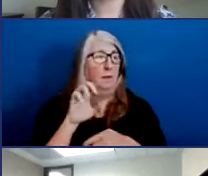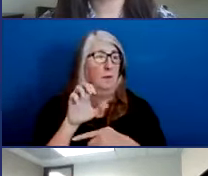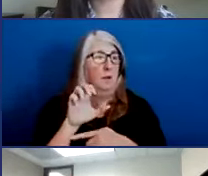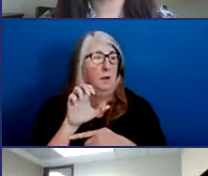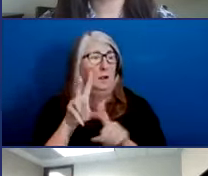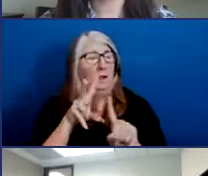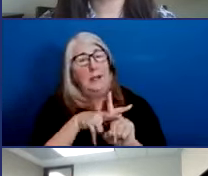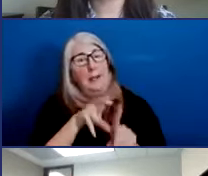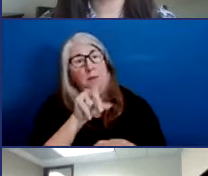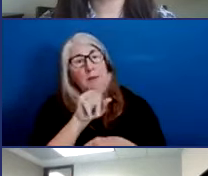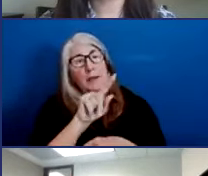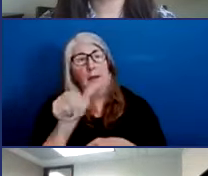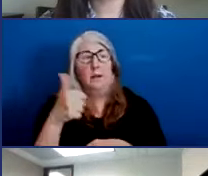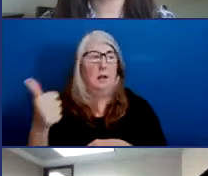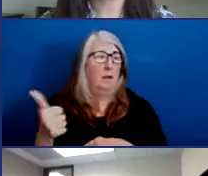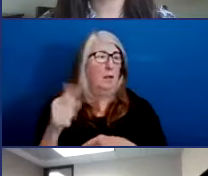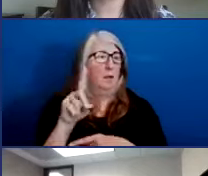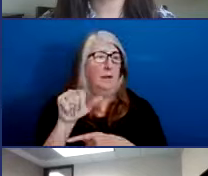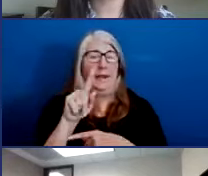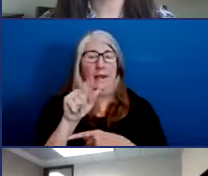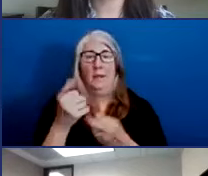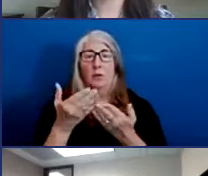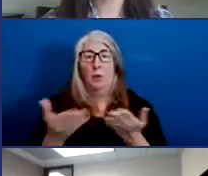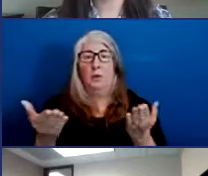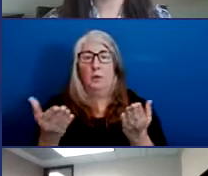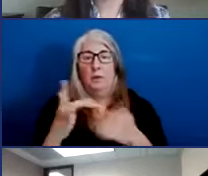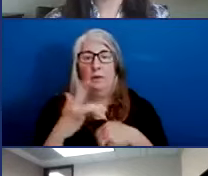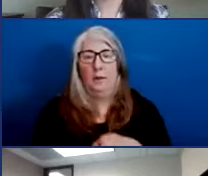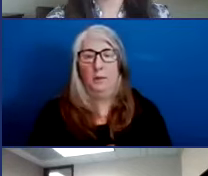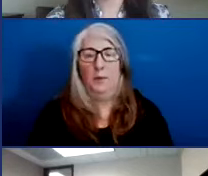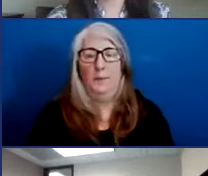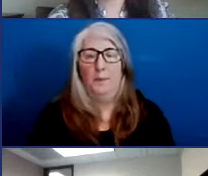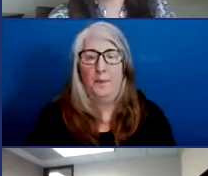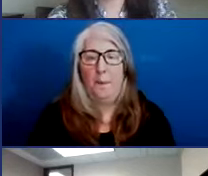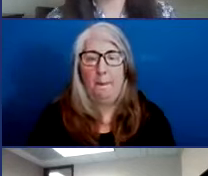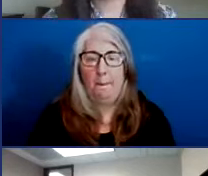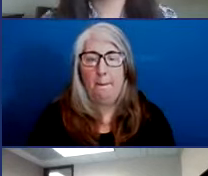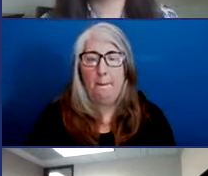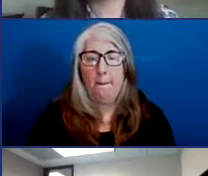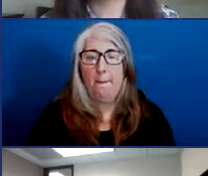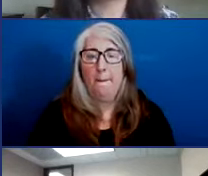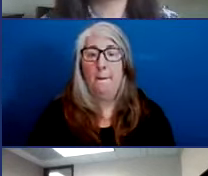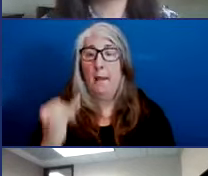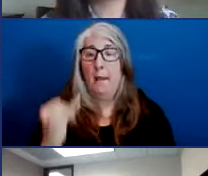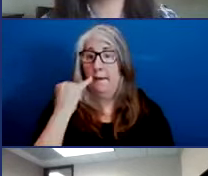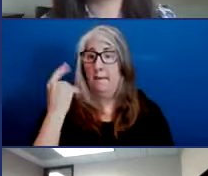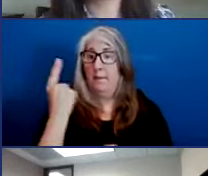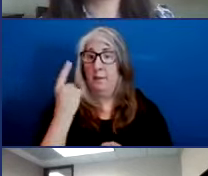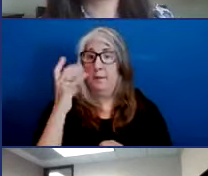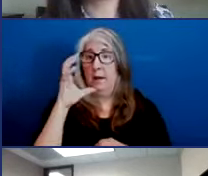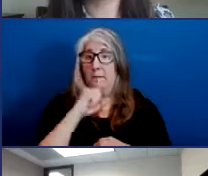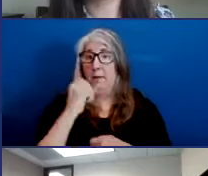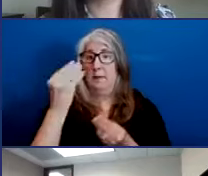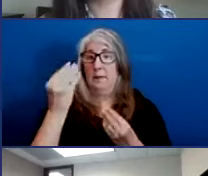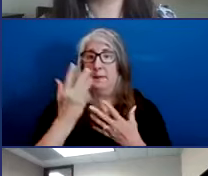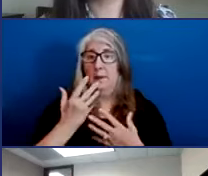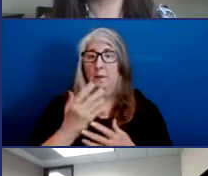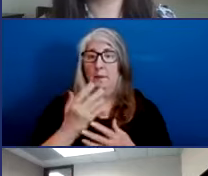other data sources that are available. And please, anyone from my group, jump in if there's anything I missed or would like to